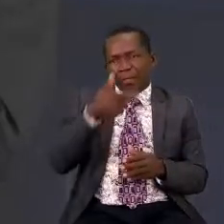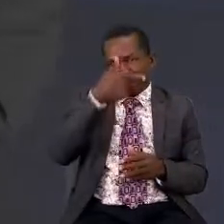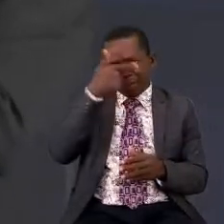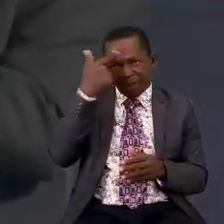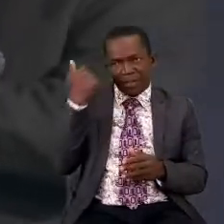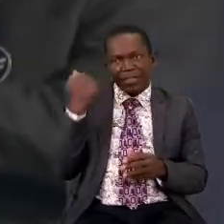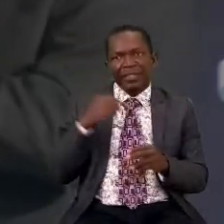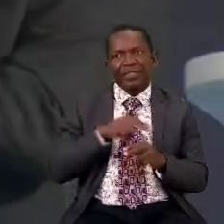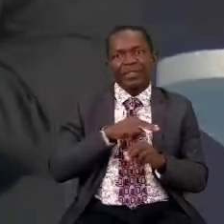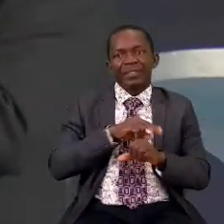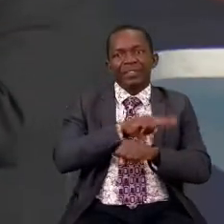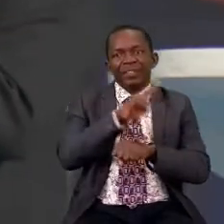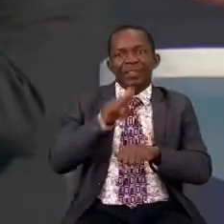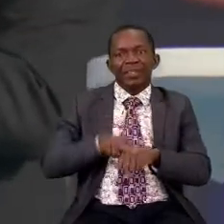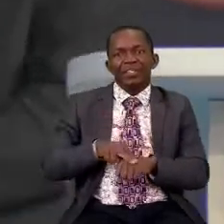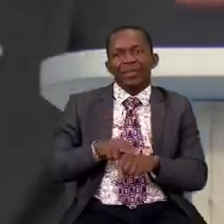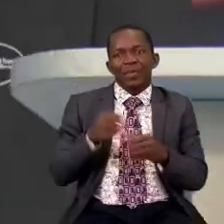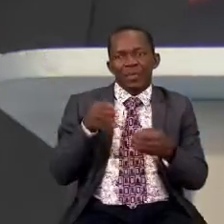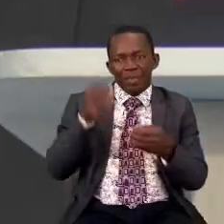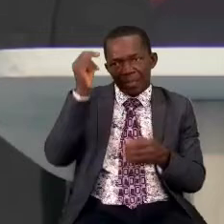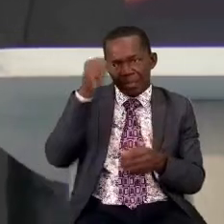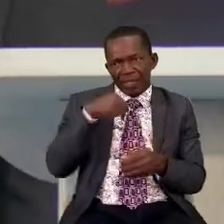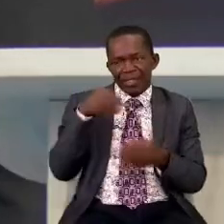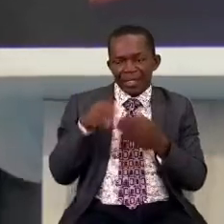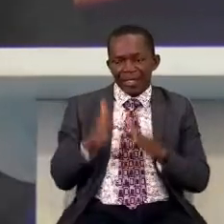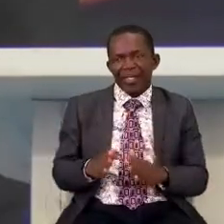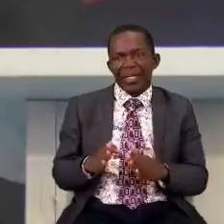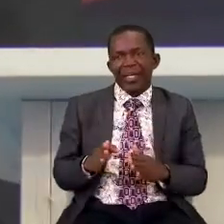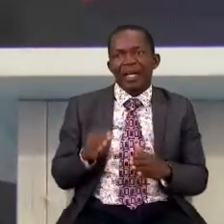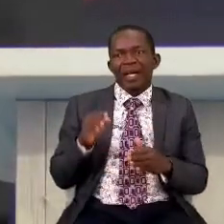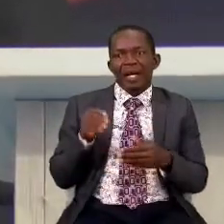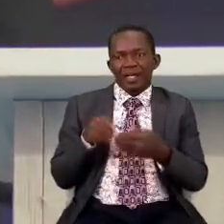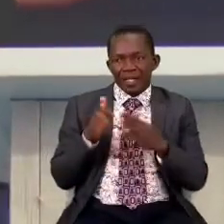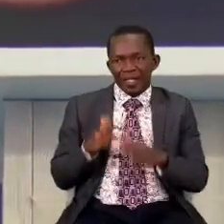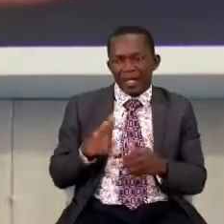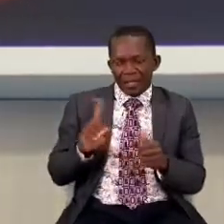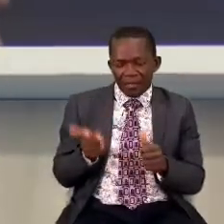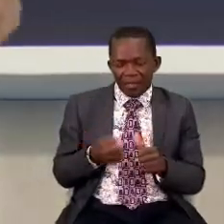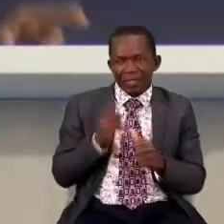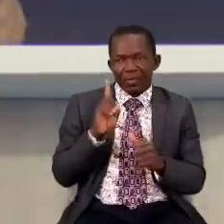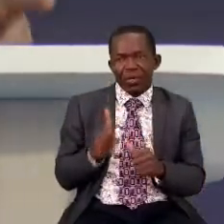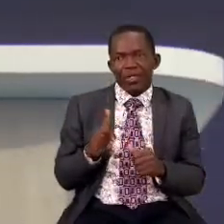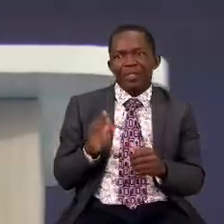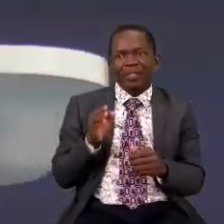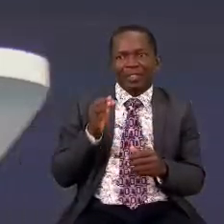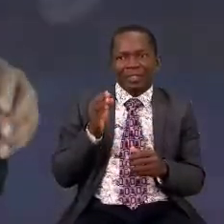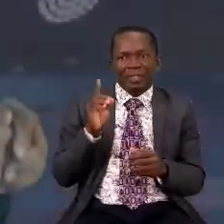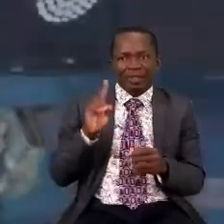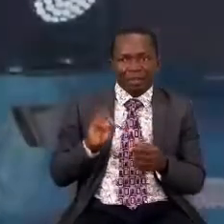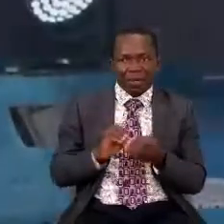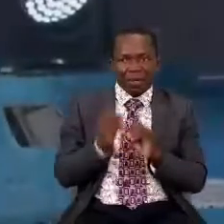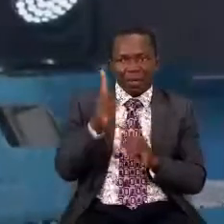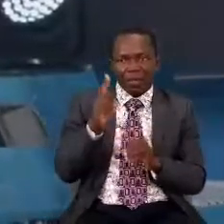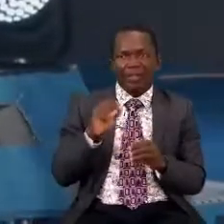foremost one, the fervent one, the uncompromising one is gone, and we need a